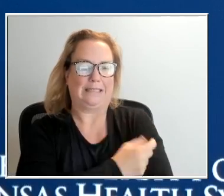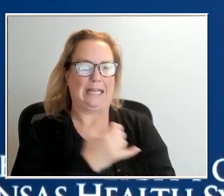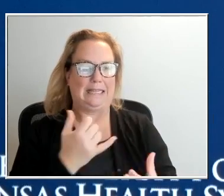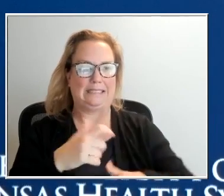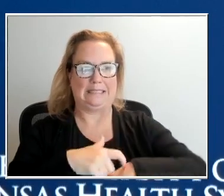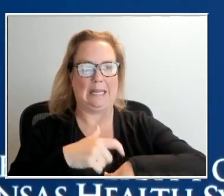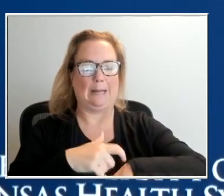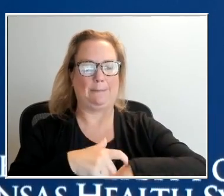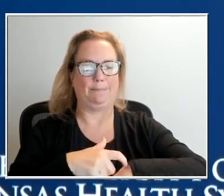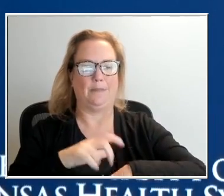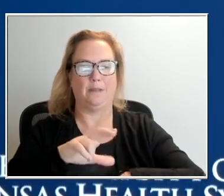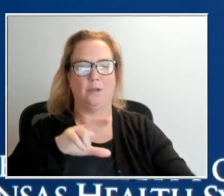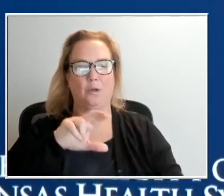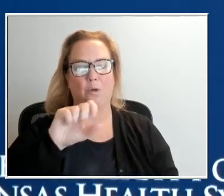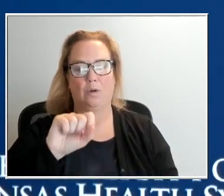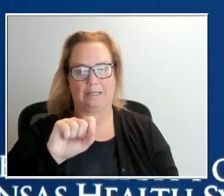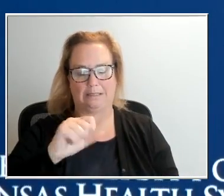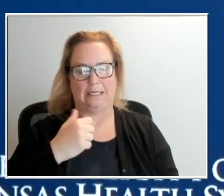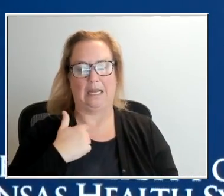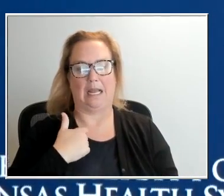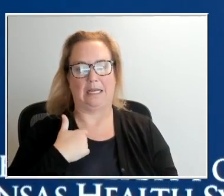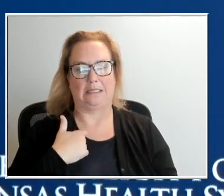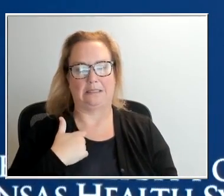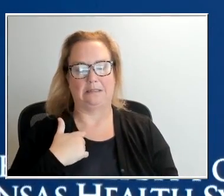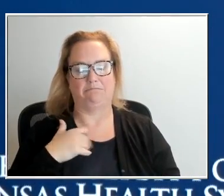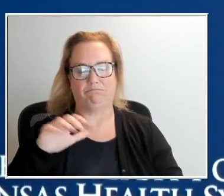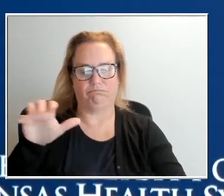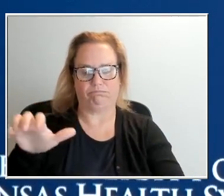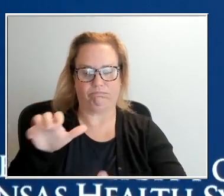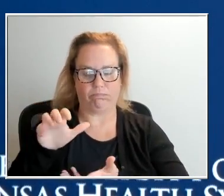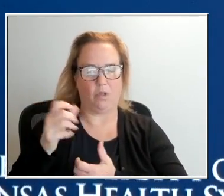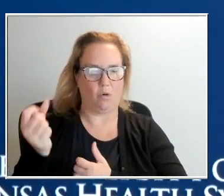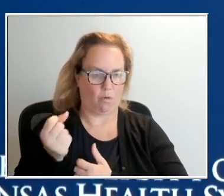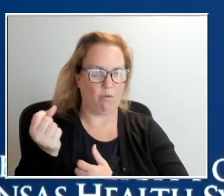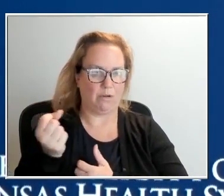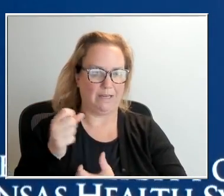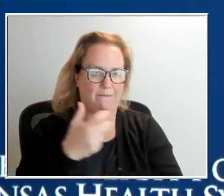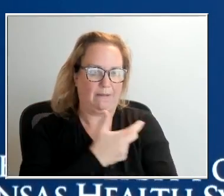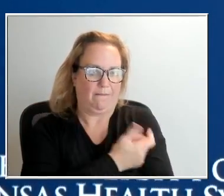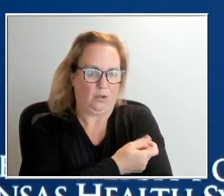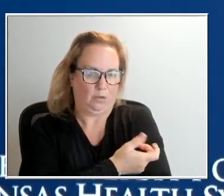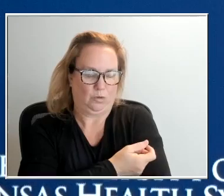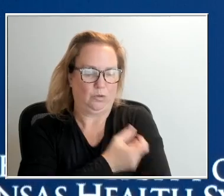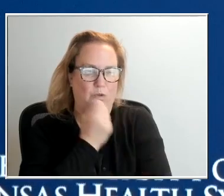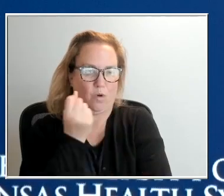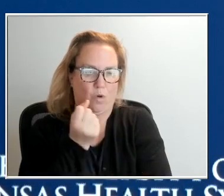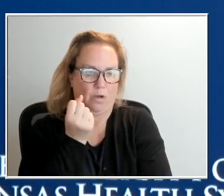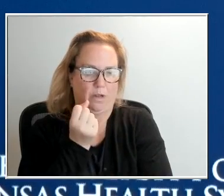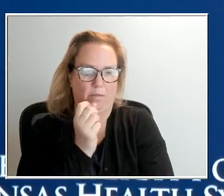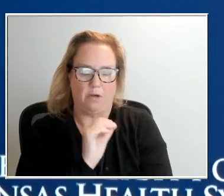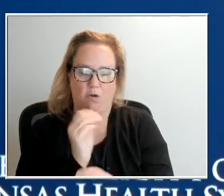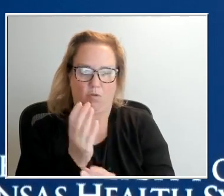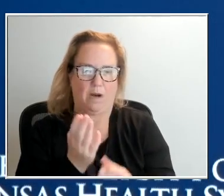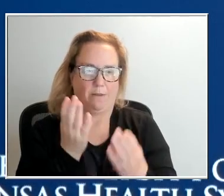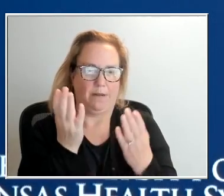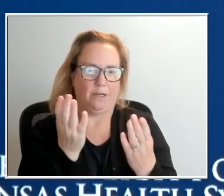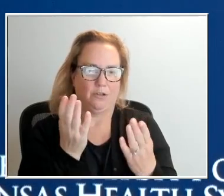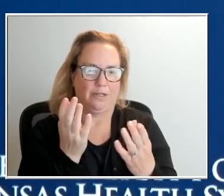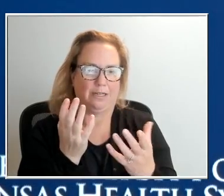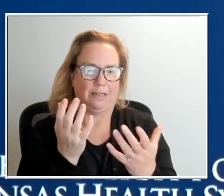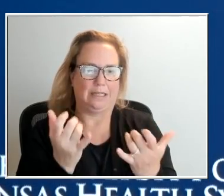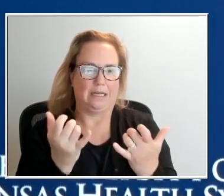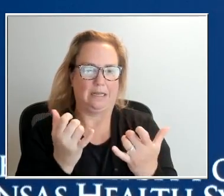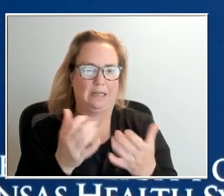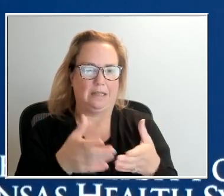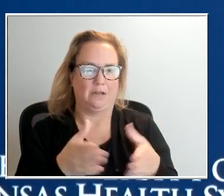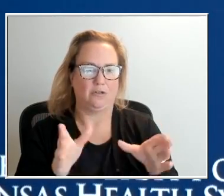United States does have a stockpile which they are holding, but there is no recommendation to get that. And again, the general public